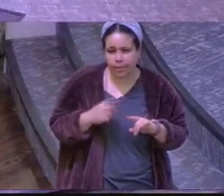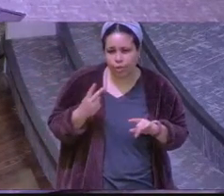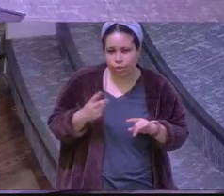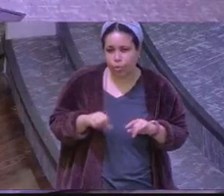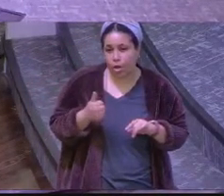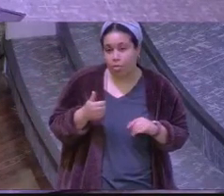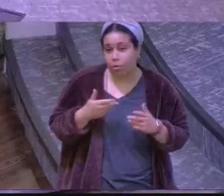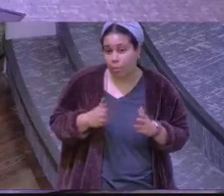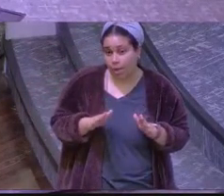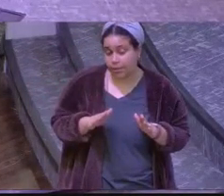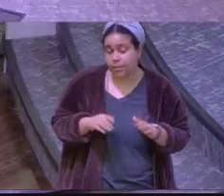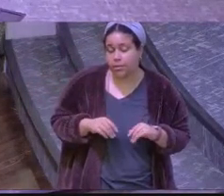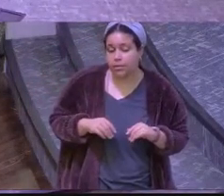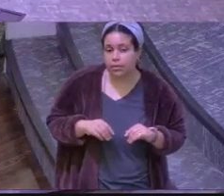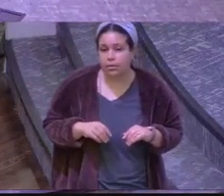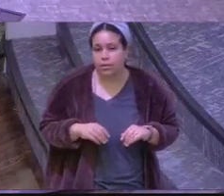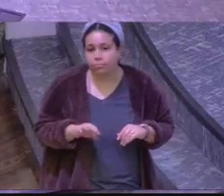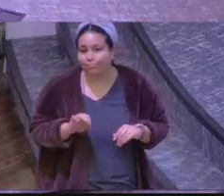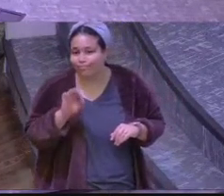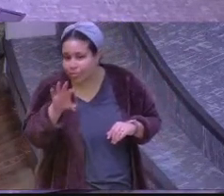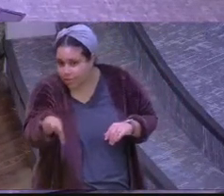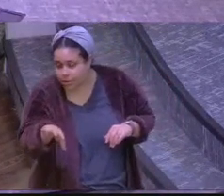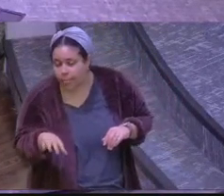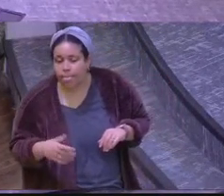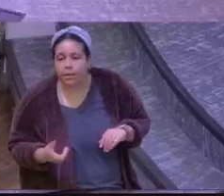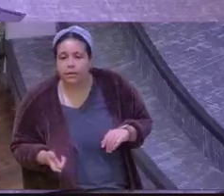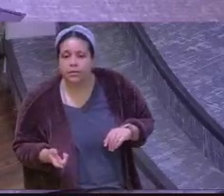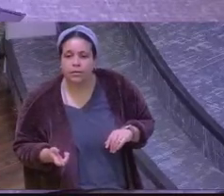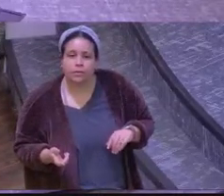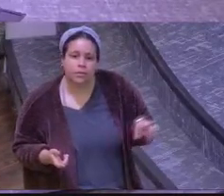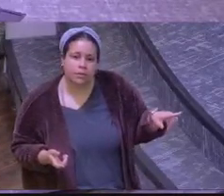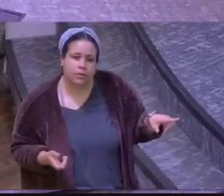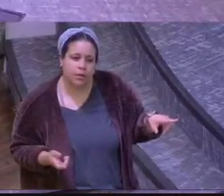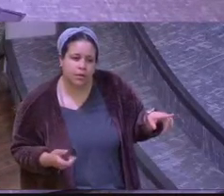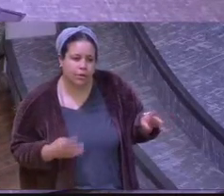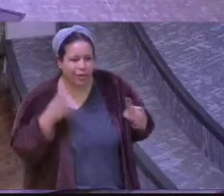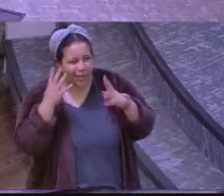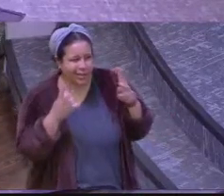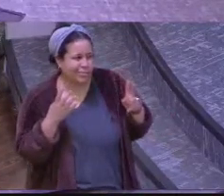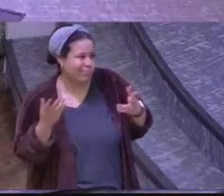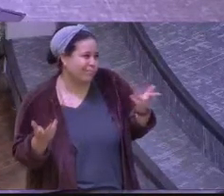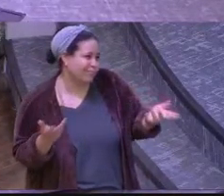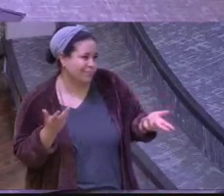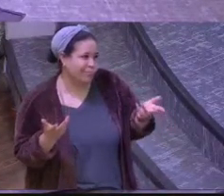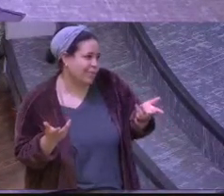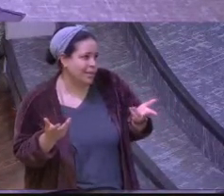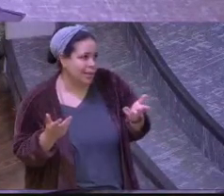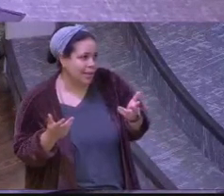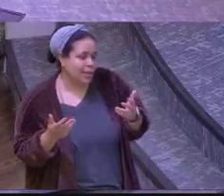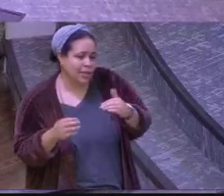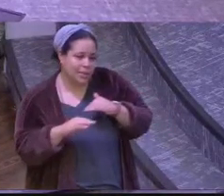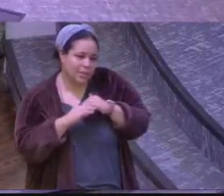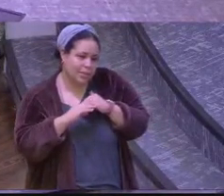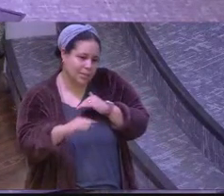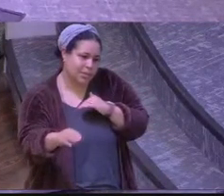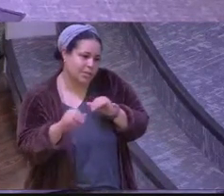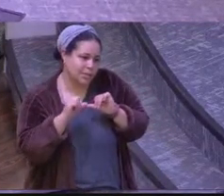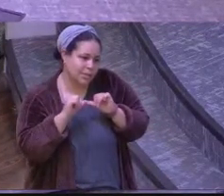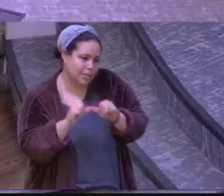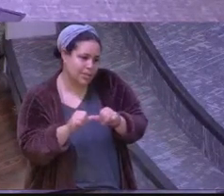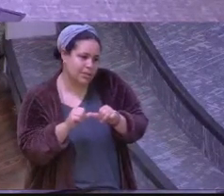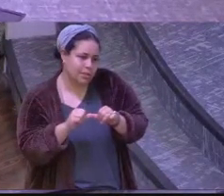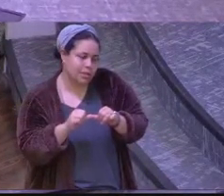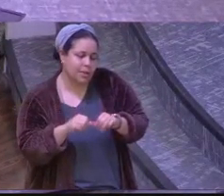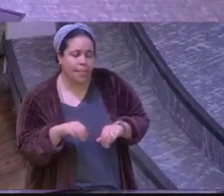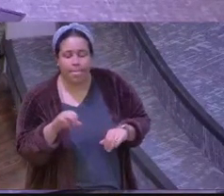that I guess I would like to throw out would be potentially just thinking about creating like a sustainability capital fund that we can use